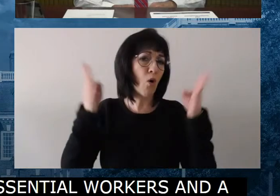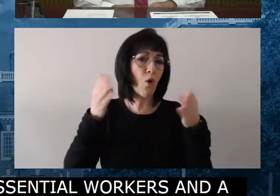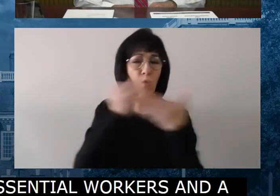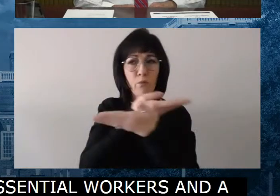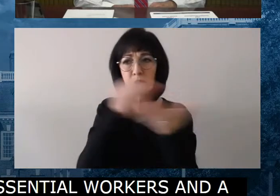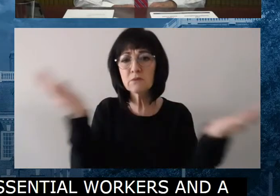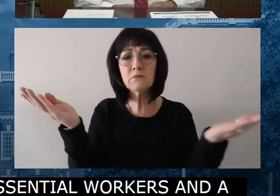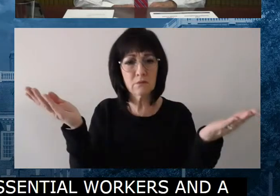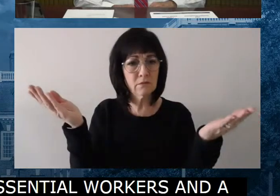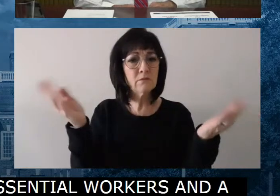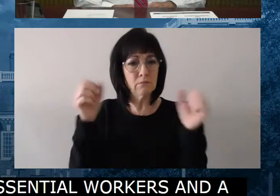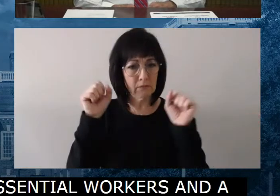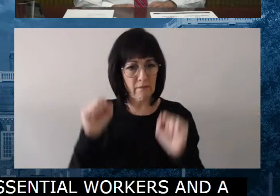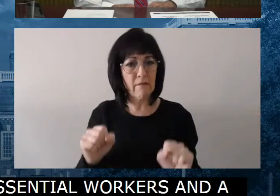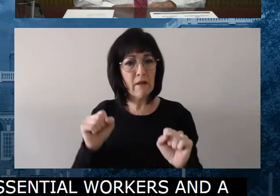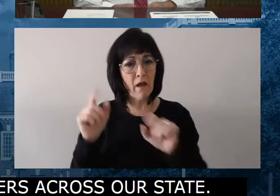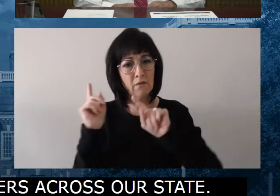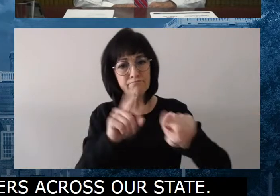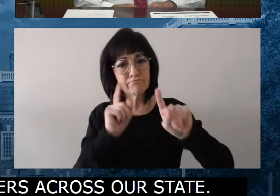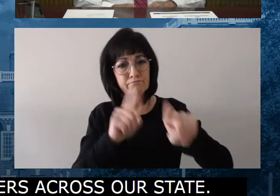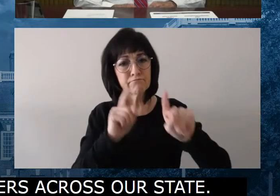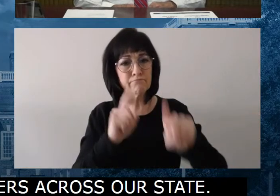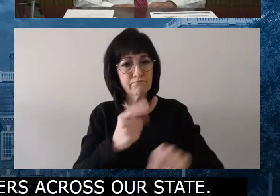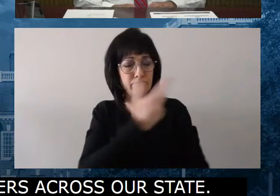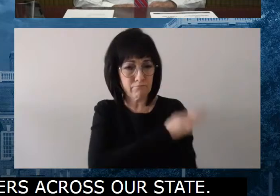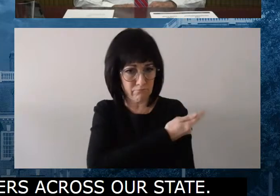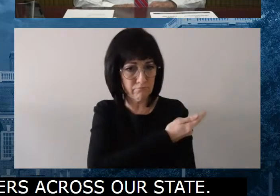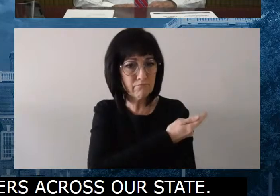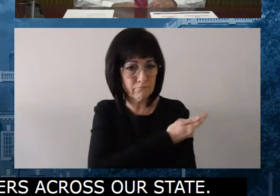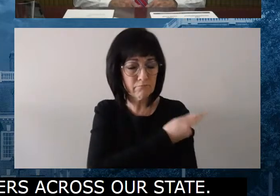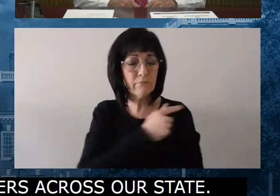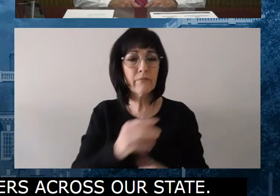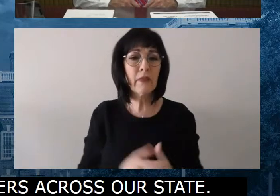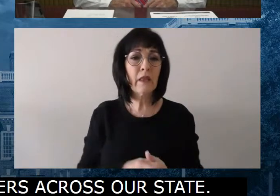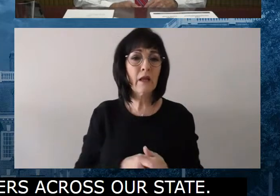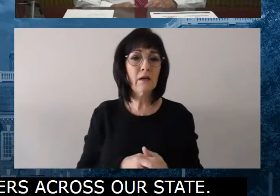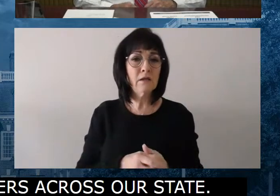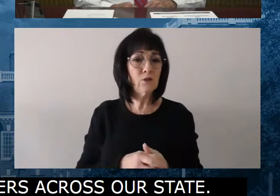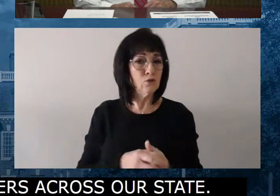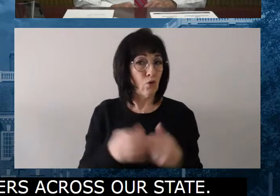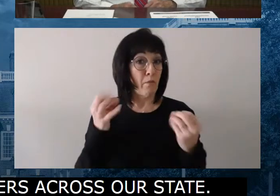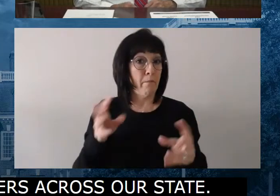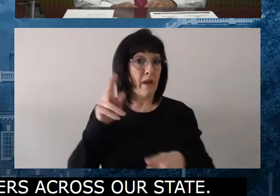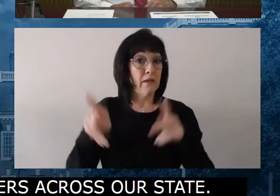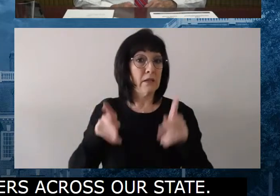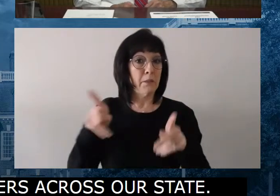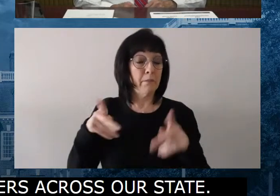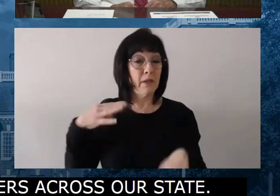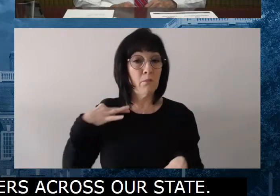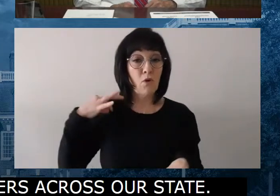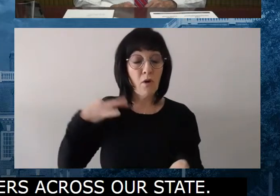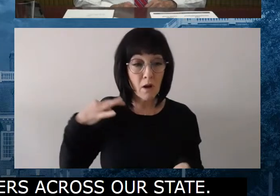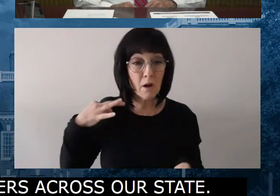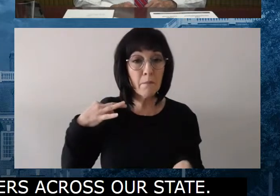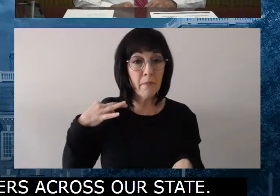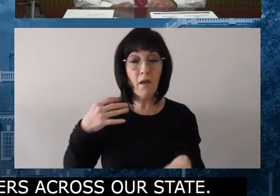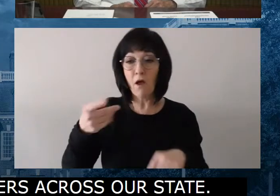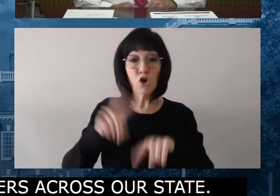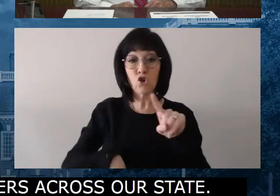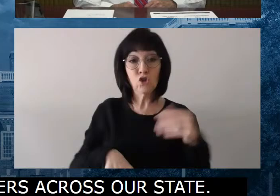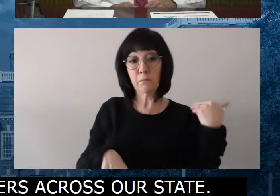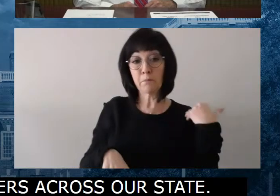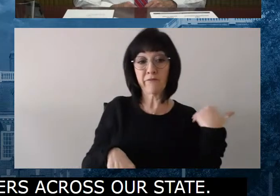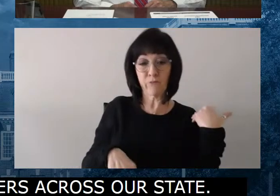others got invitations to be vaccinated, which were they, for one reason or another, weren't able to take advantage